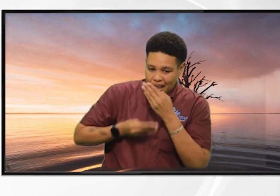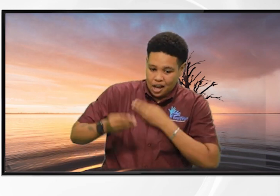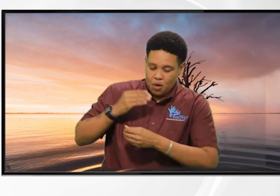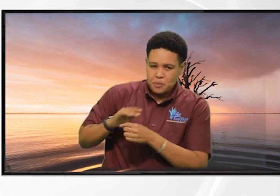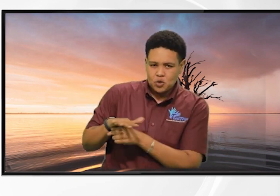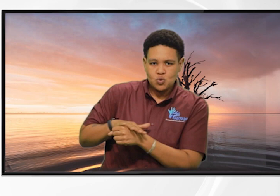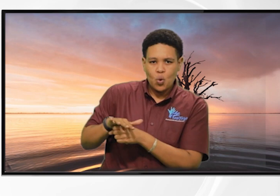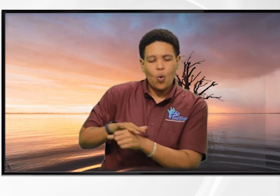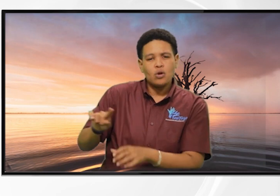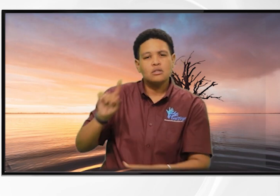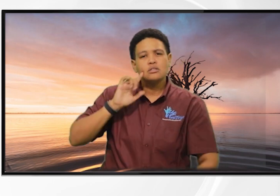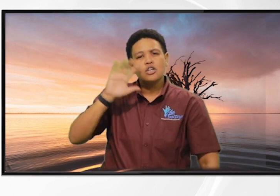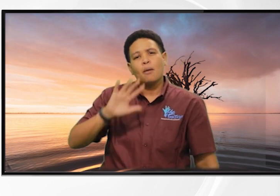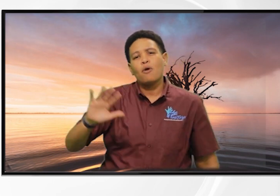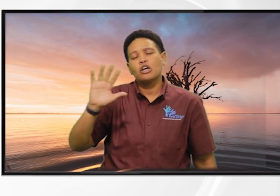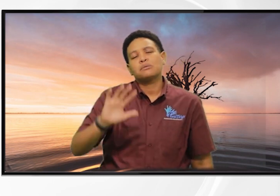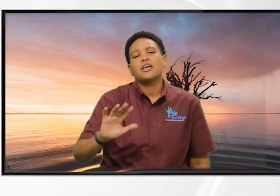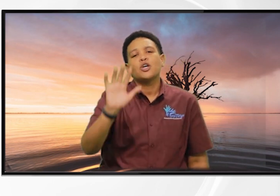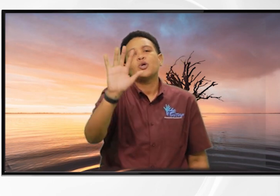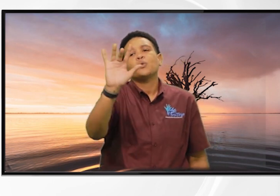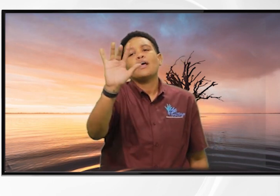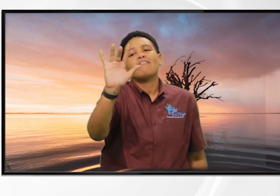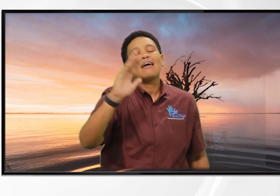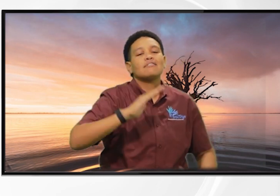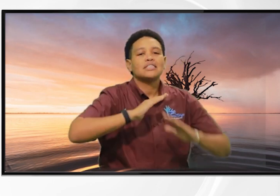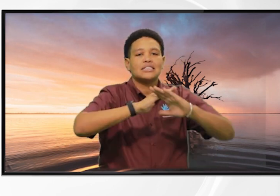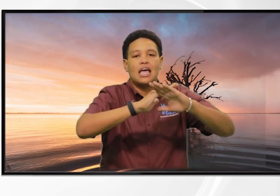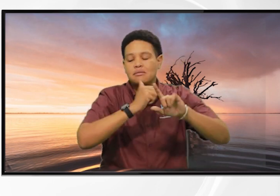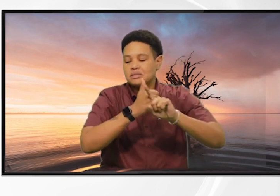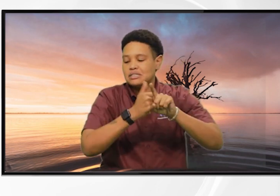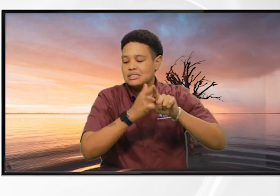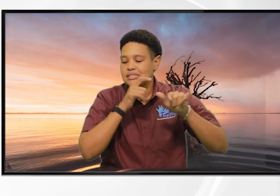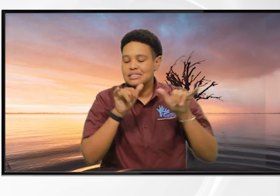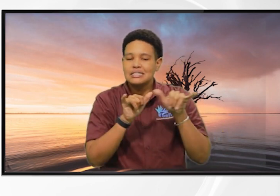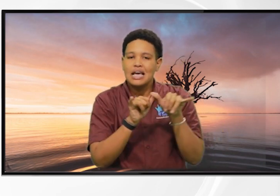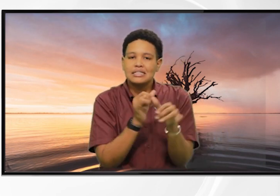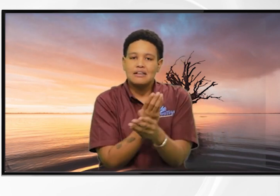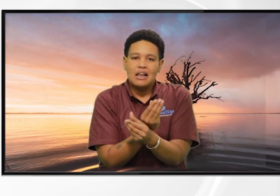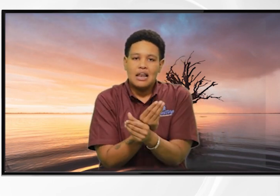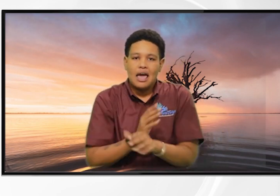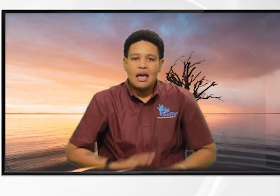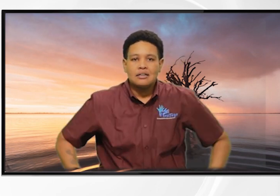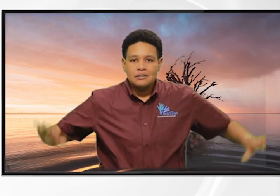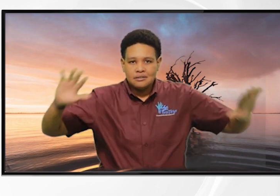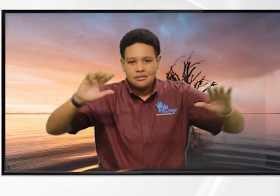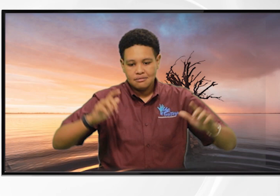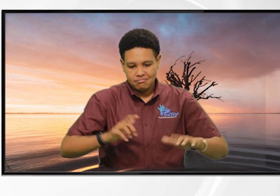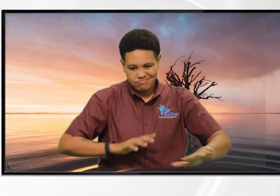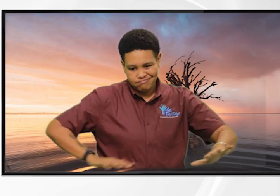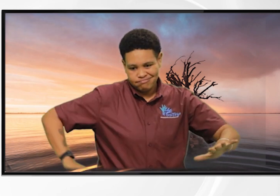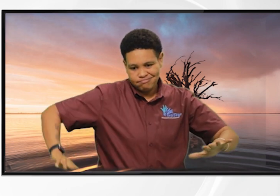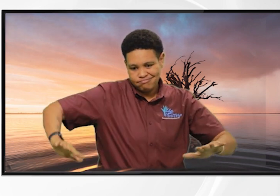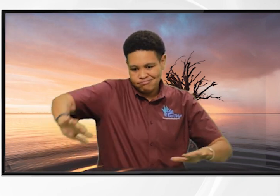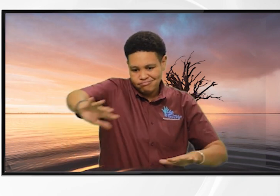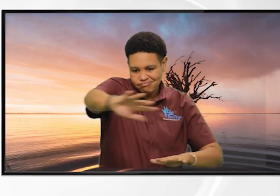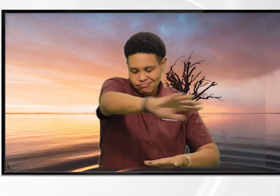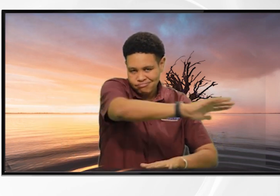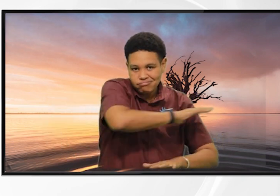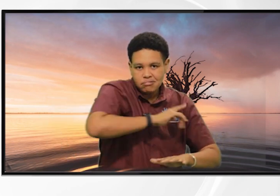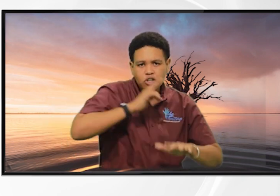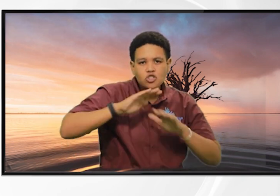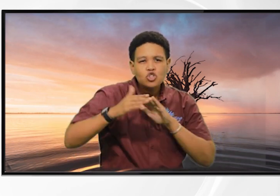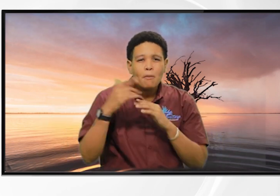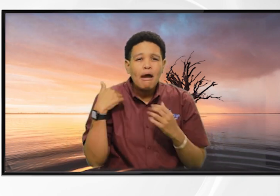zone is approximately 25 times the size of its landmass. Jamaica has